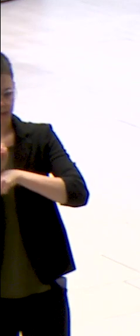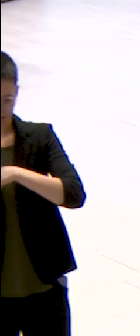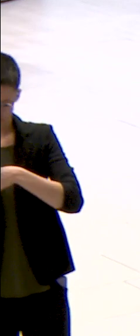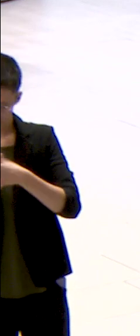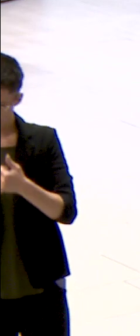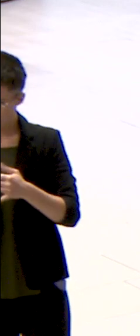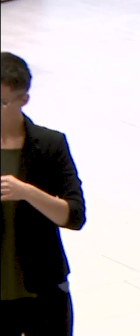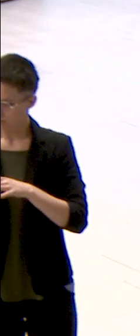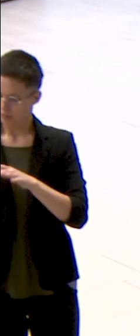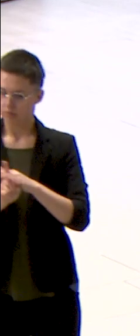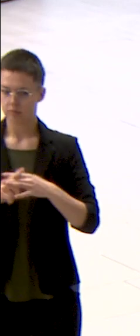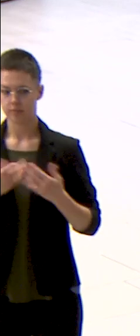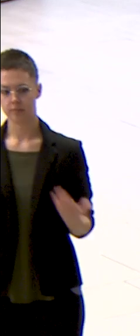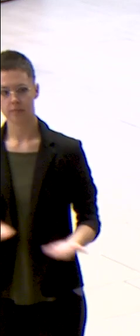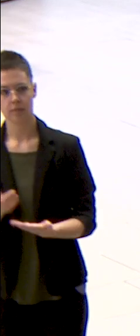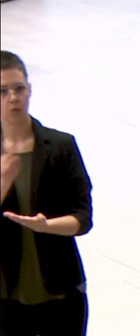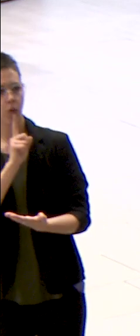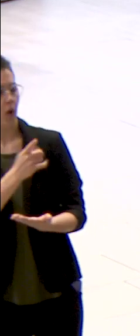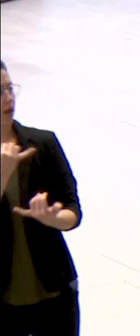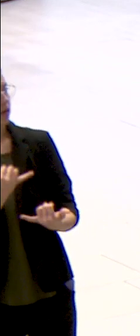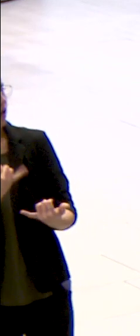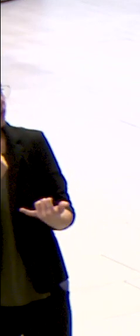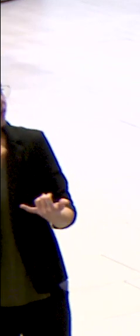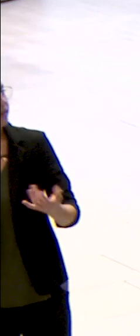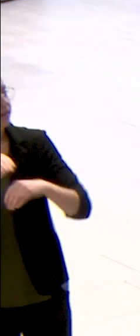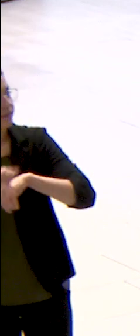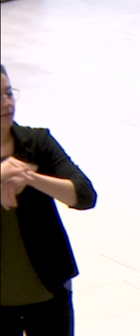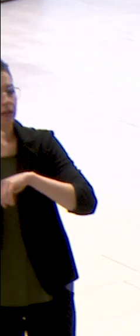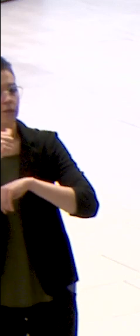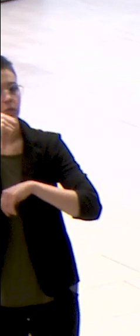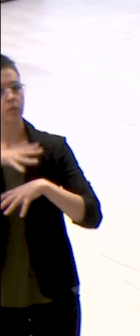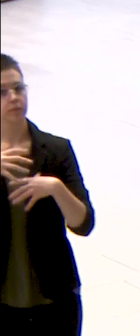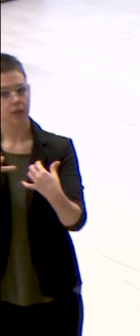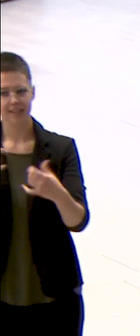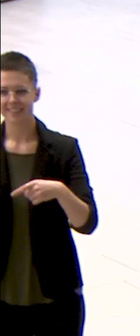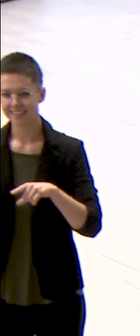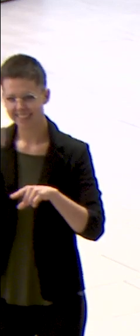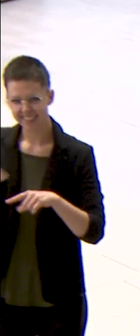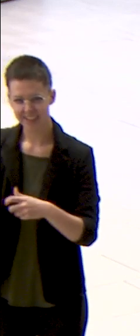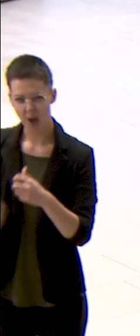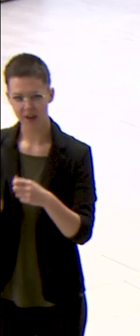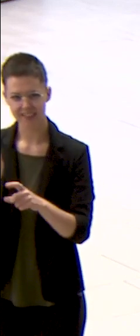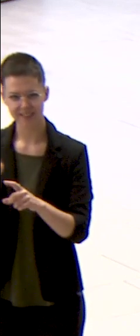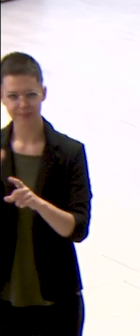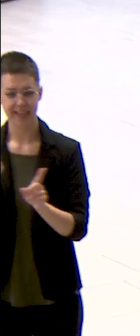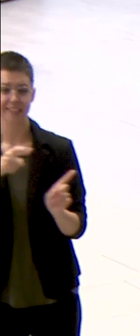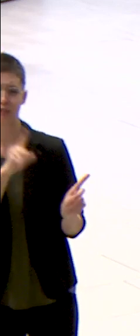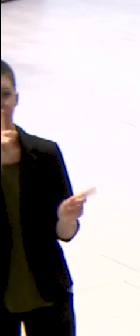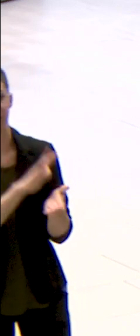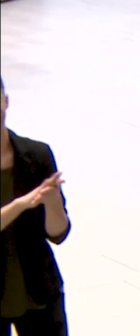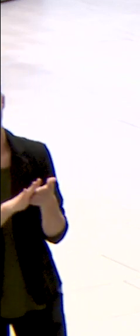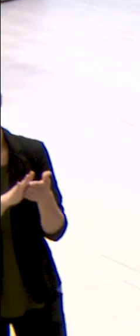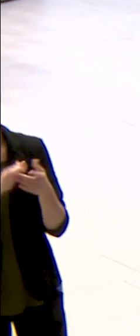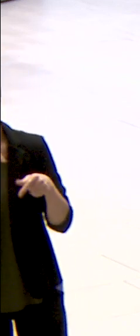now. Any guidance or any advice that you have to any of the women that are in the audience? This is a hard space. Mm-hmm. She's really nice. I mean,